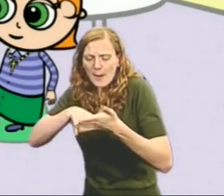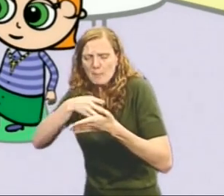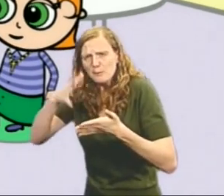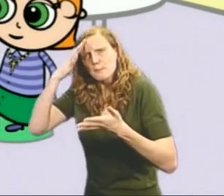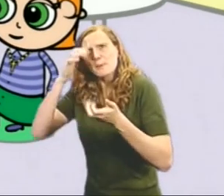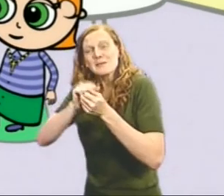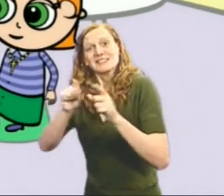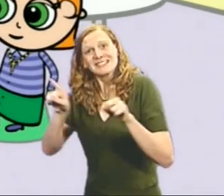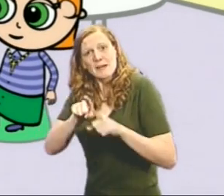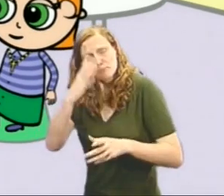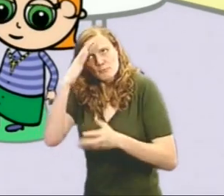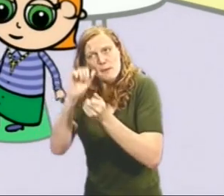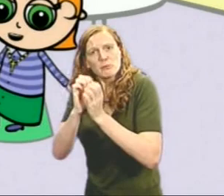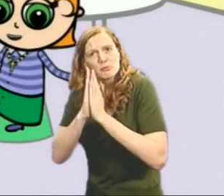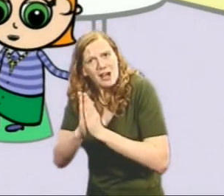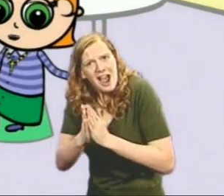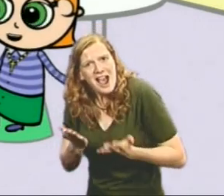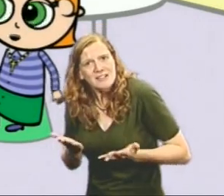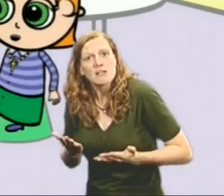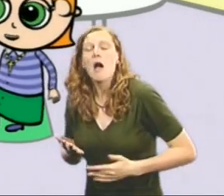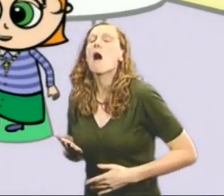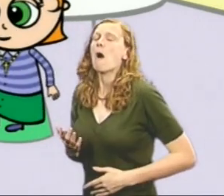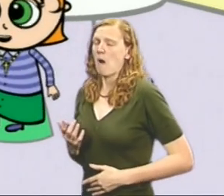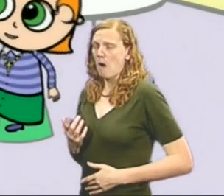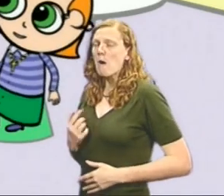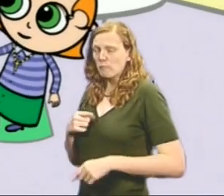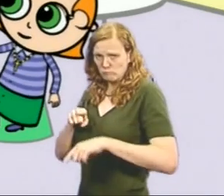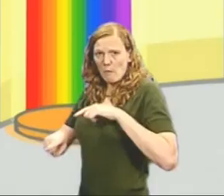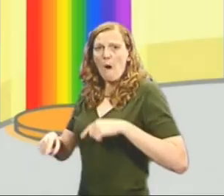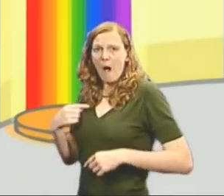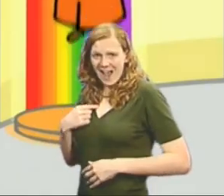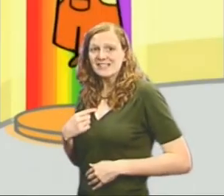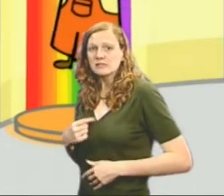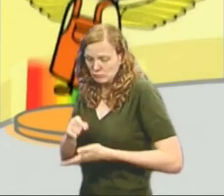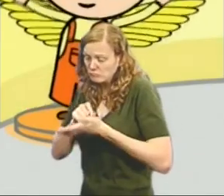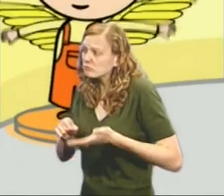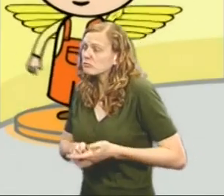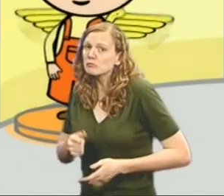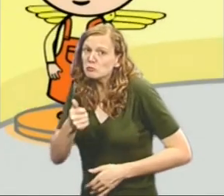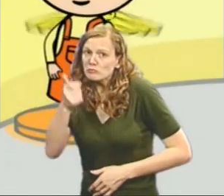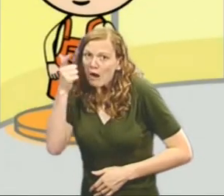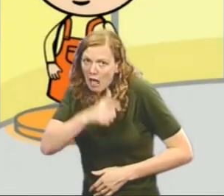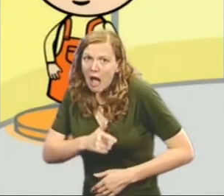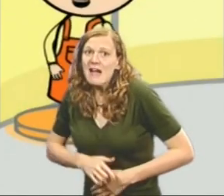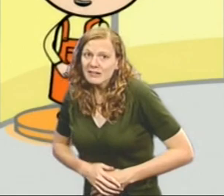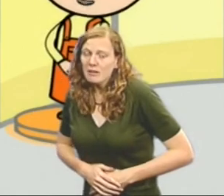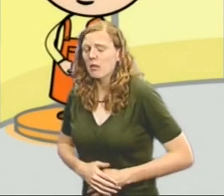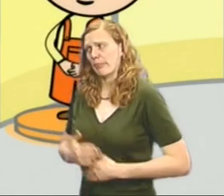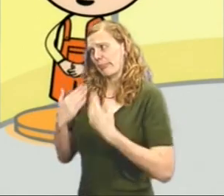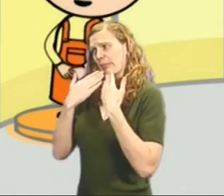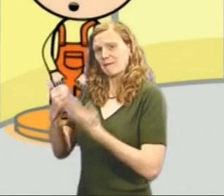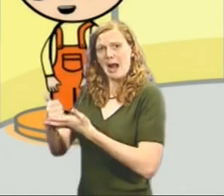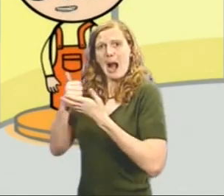now. Good luck with your poem, Mary. Thanks for all your help, Rafe. Well done, Rafe.